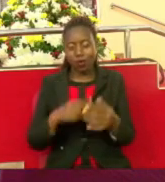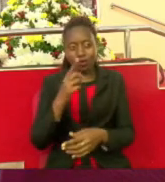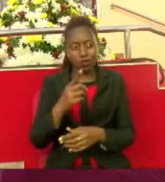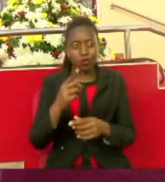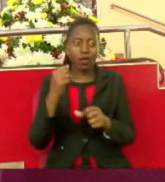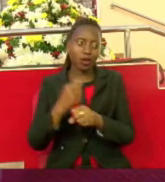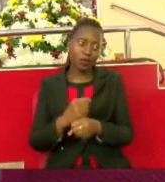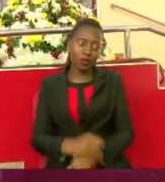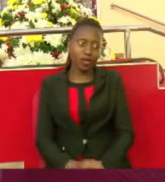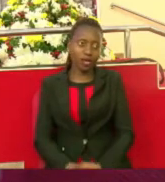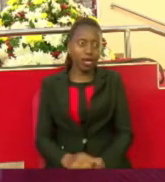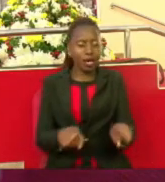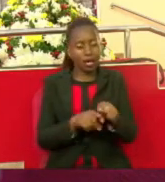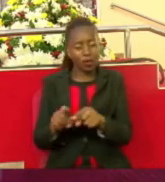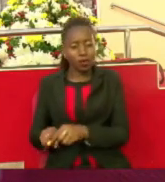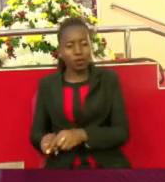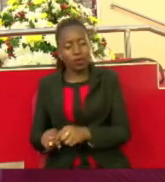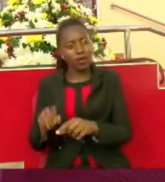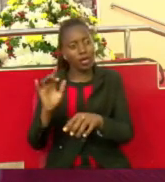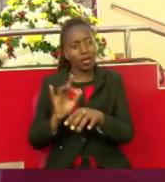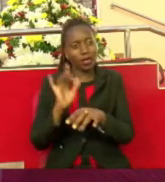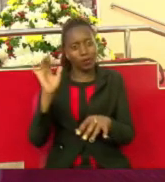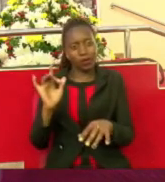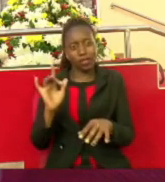And also be an influence to my classmates.